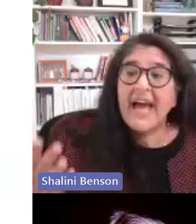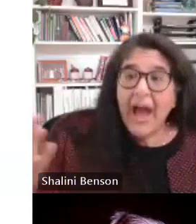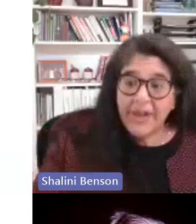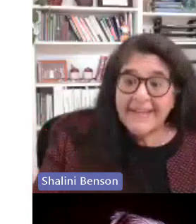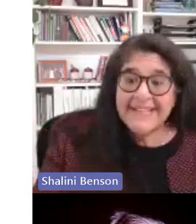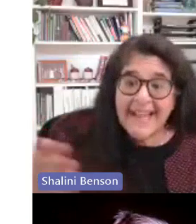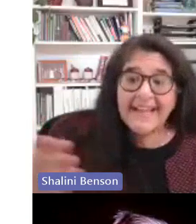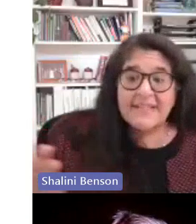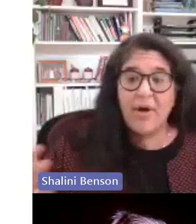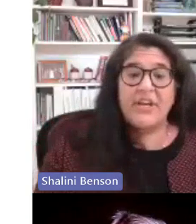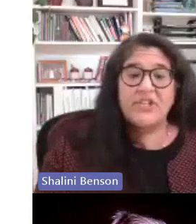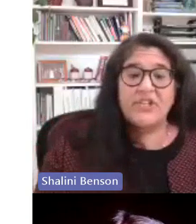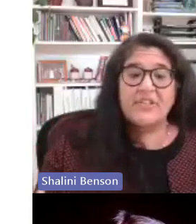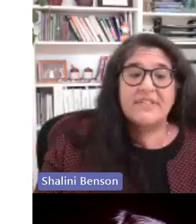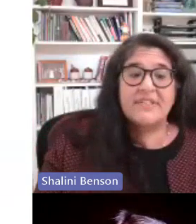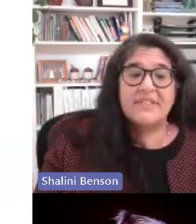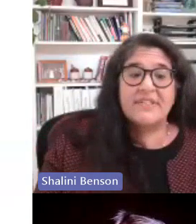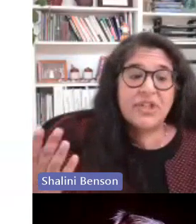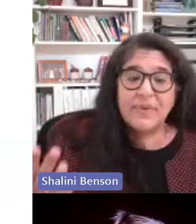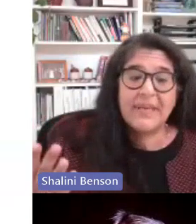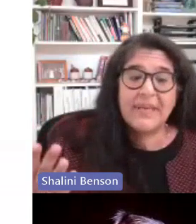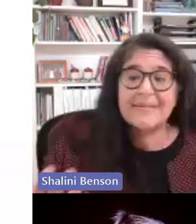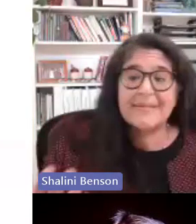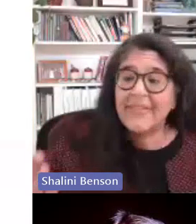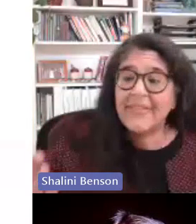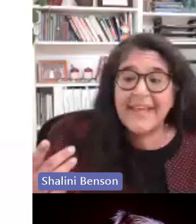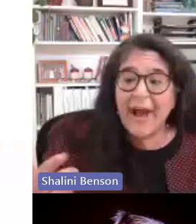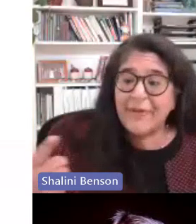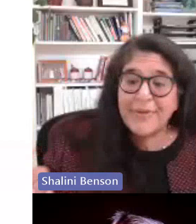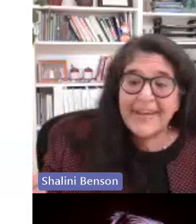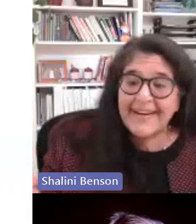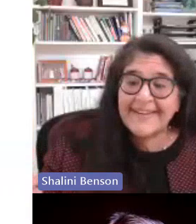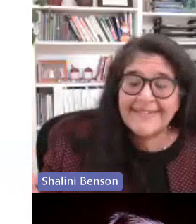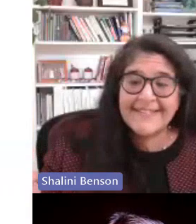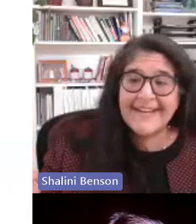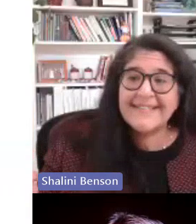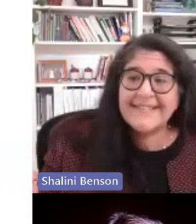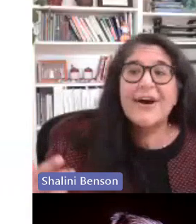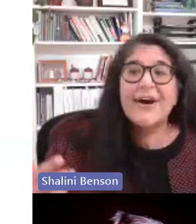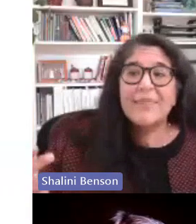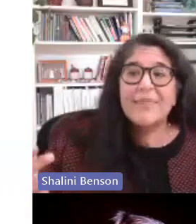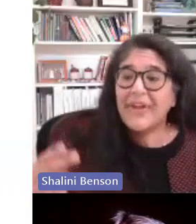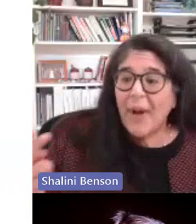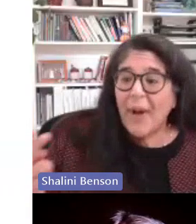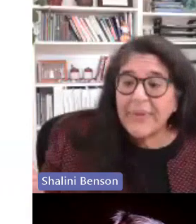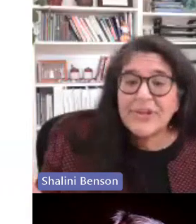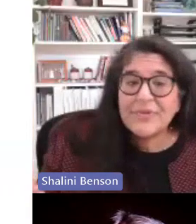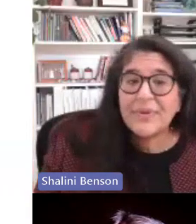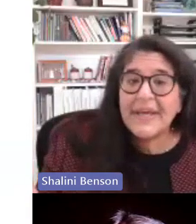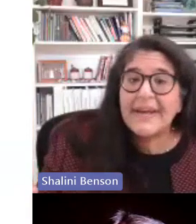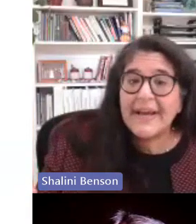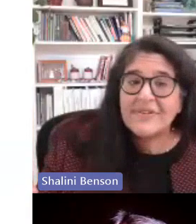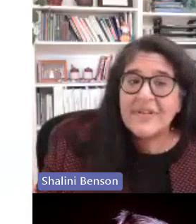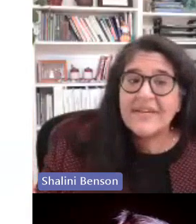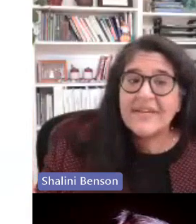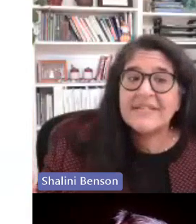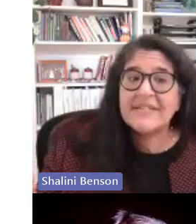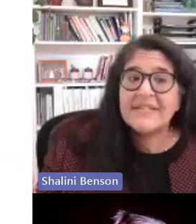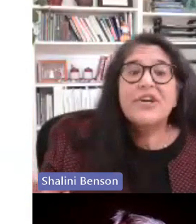of outlays and obligations. So you are doing these monthly outlay plan exercises, monthly obligation